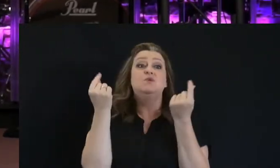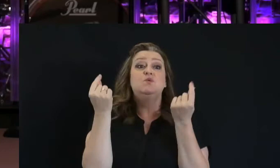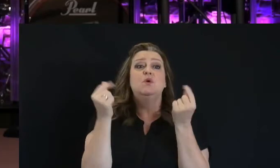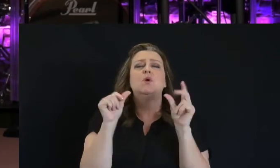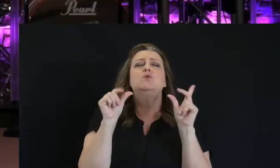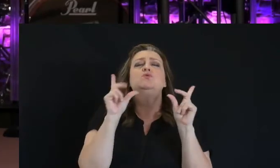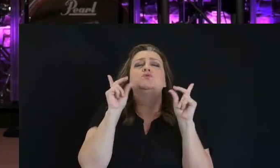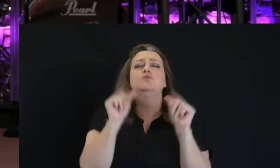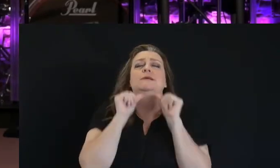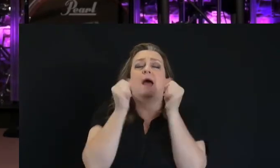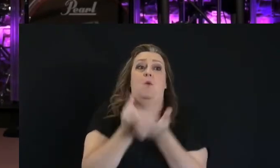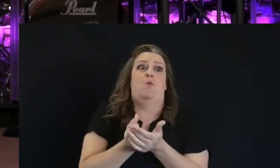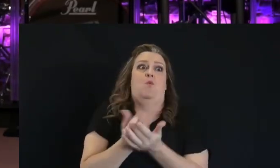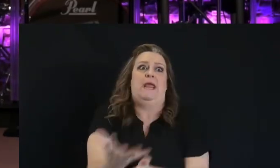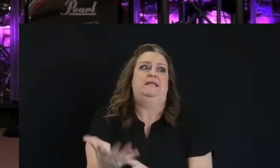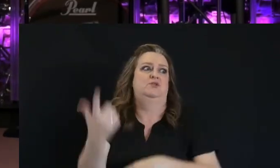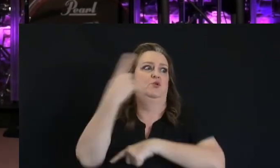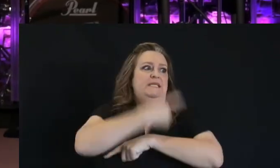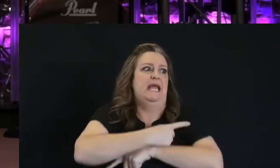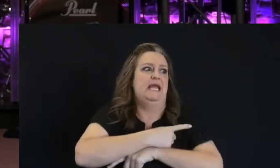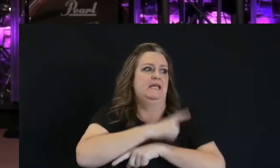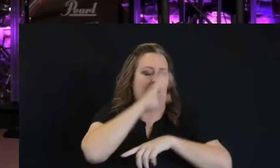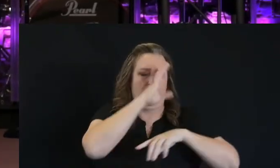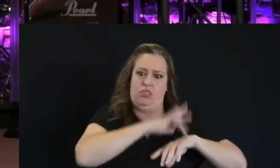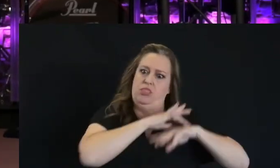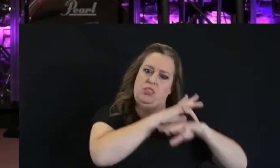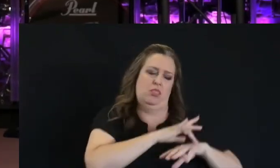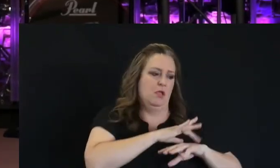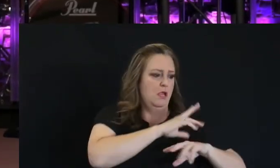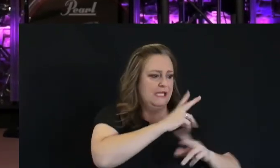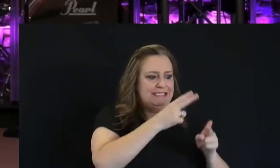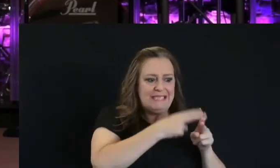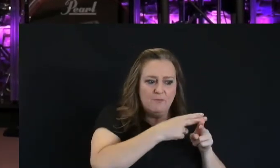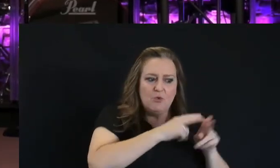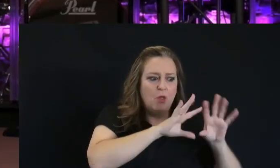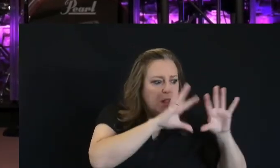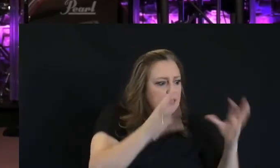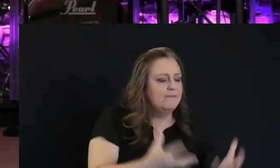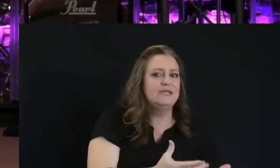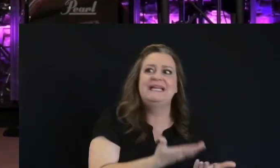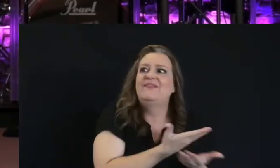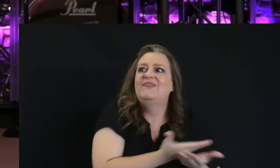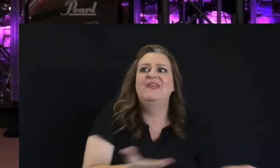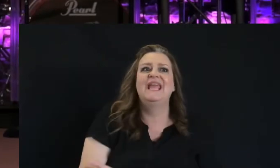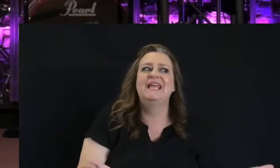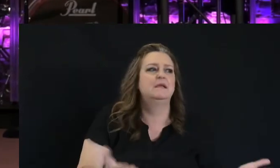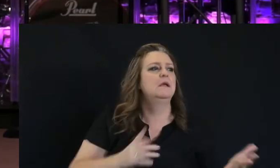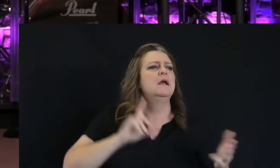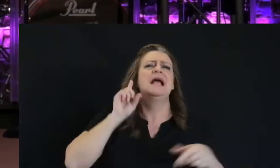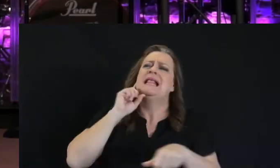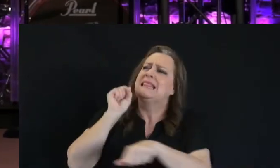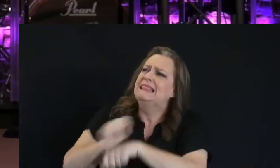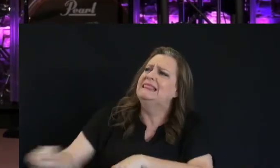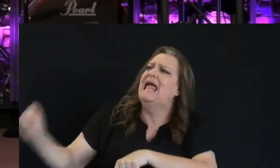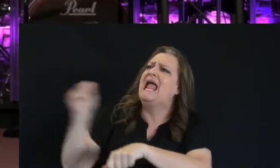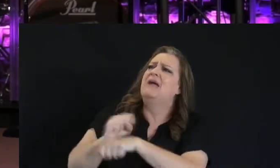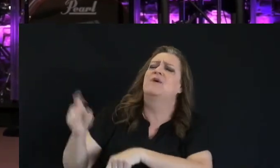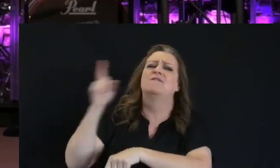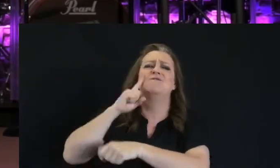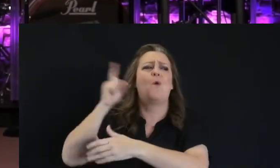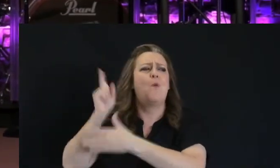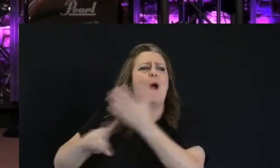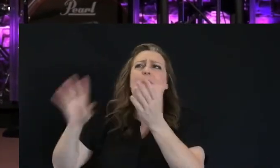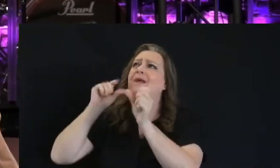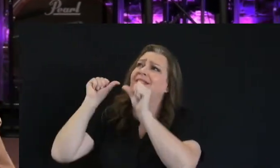not waste your days obsessing about temporal, trivial things. Labor for that which will truly last. Store up treasures in